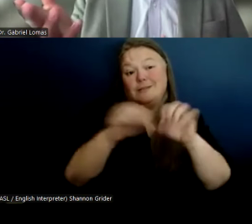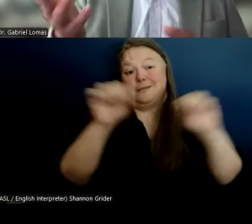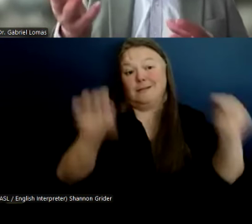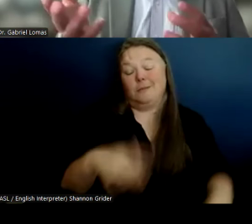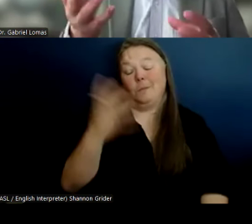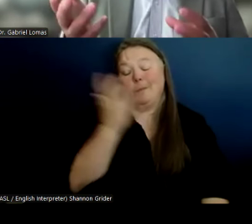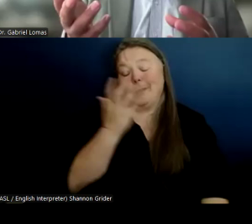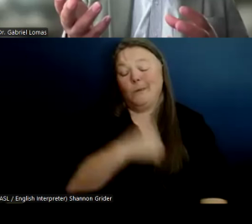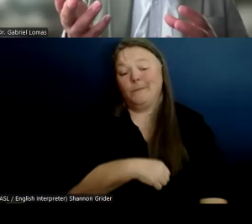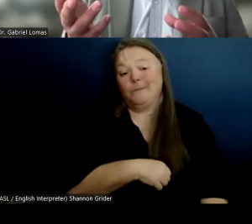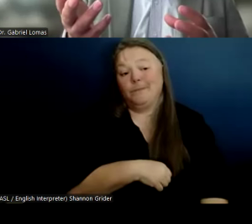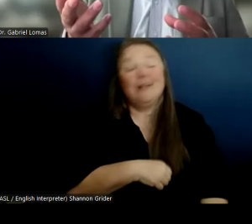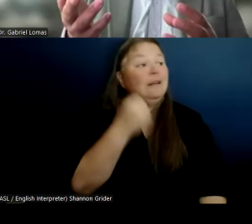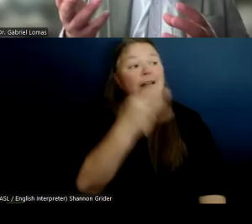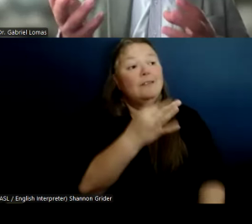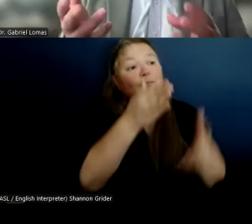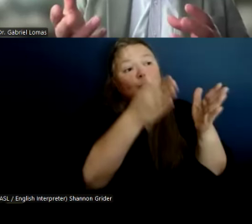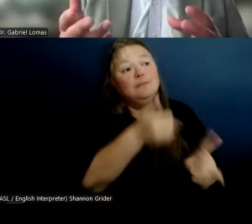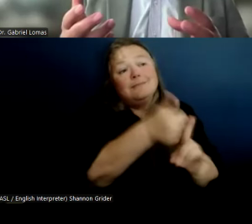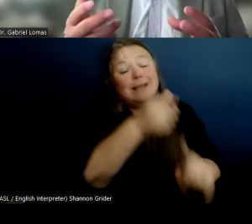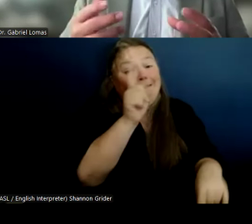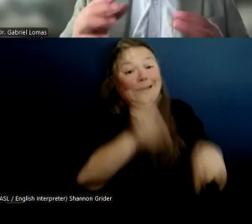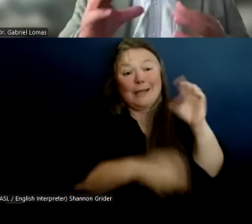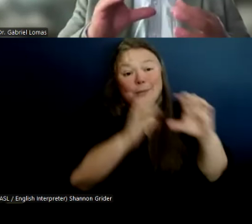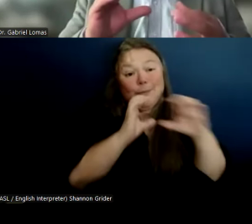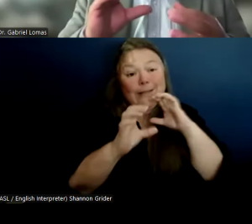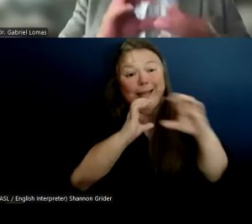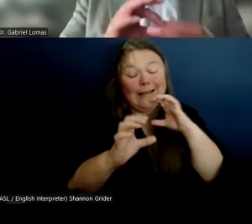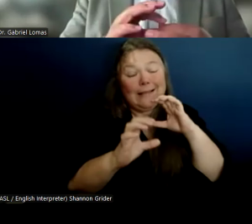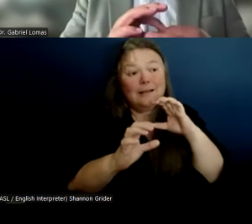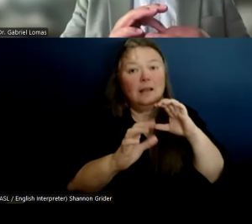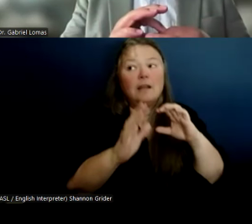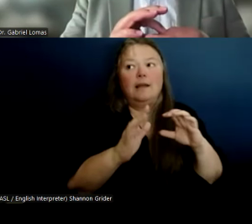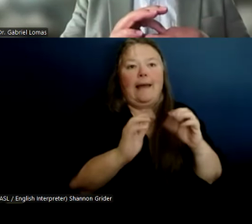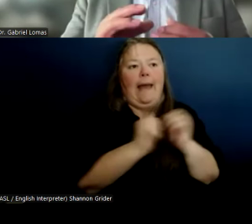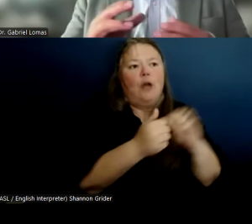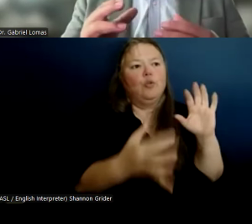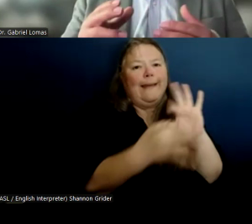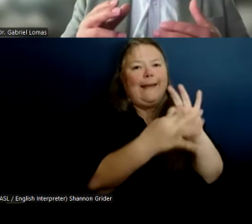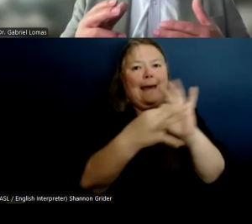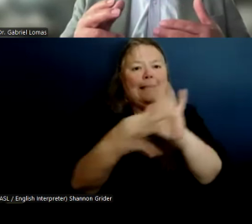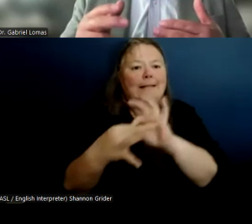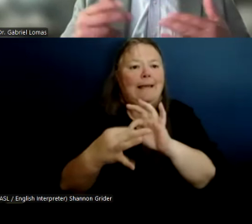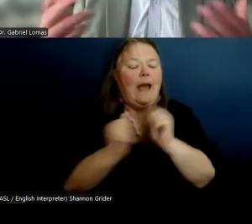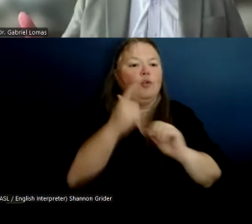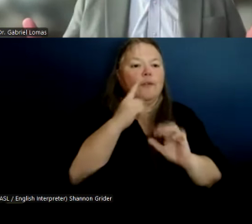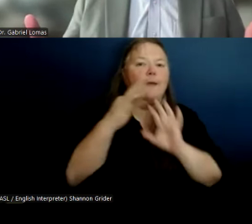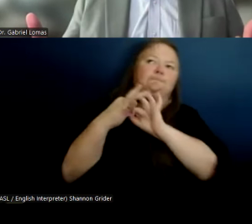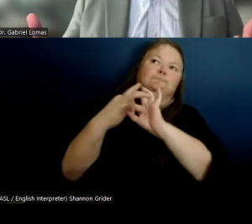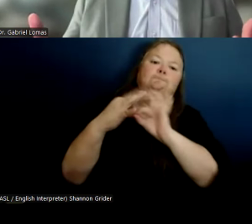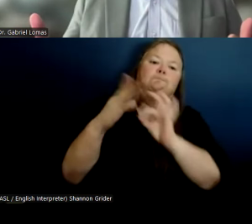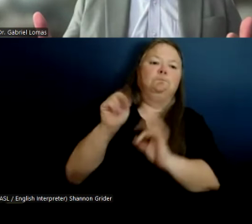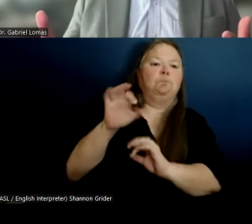about it, if a person really can't communicate, they often will have difficulty connecting, attaching to their caregiver. And really, we